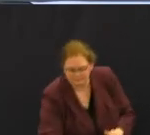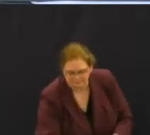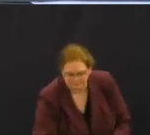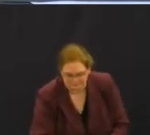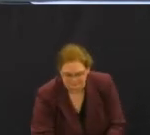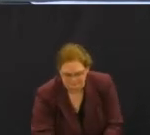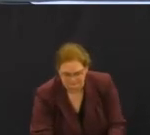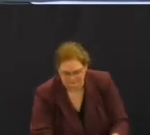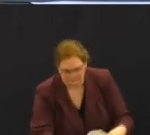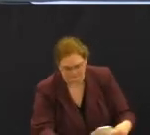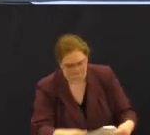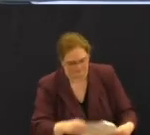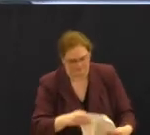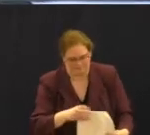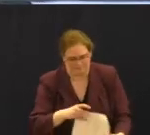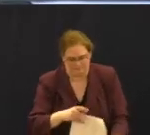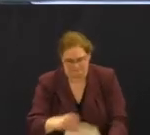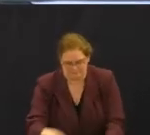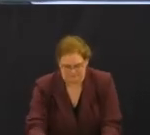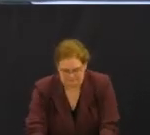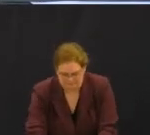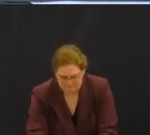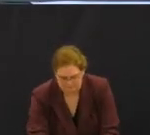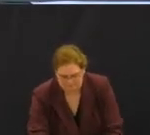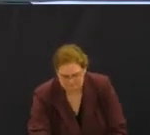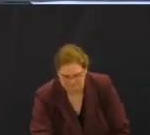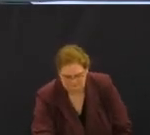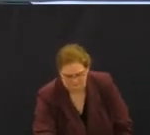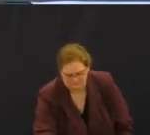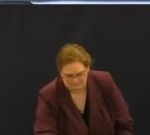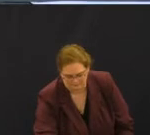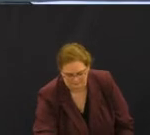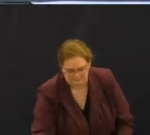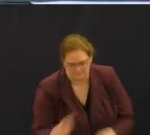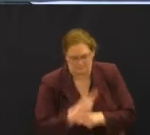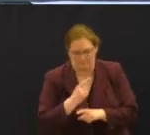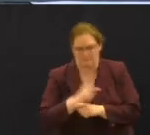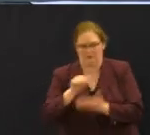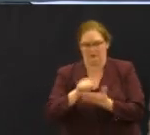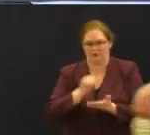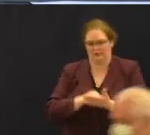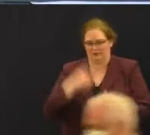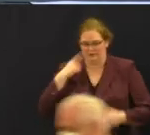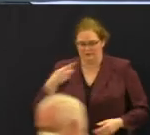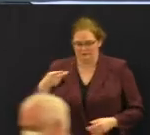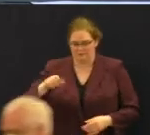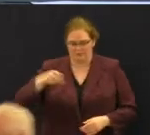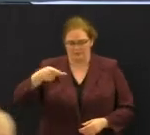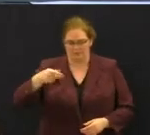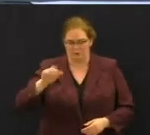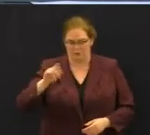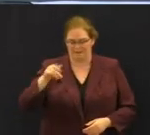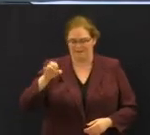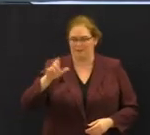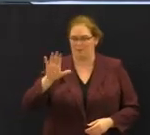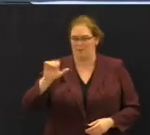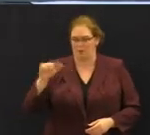to the regular agenda, number 18, under the Commissioners. This is with Percy Borough, approving